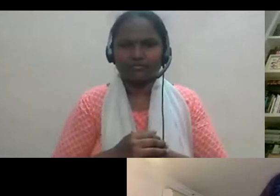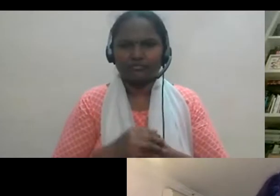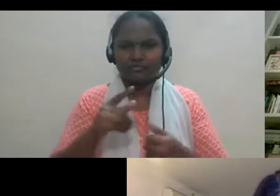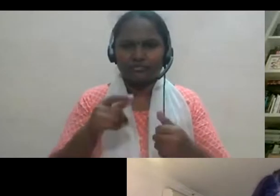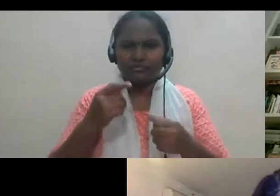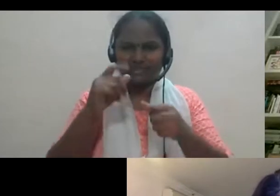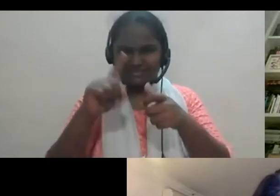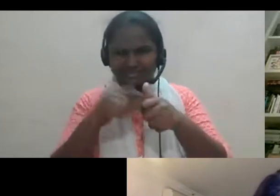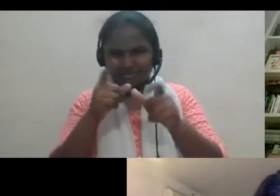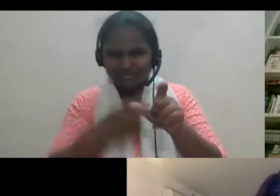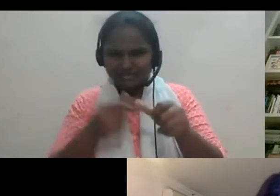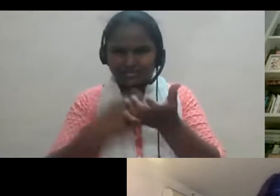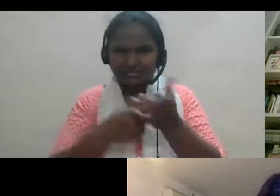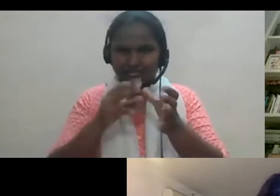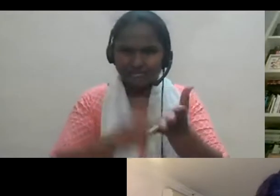Jayaraman,